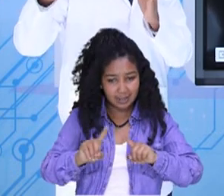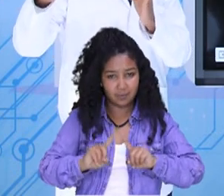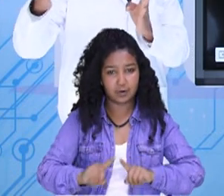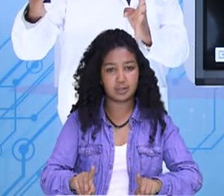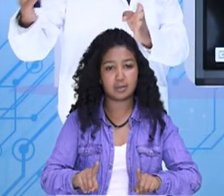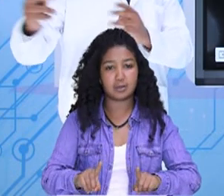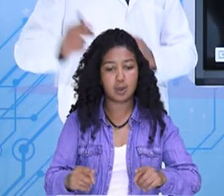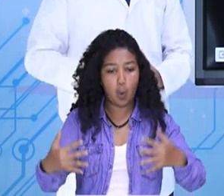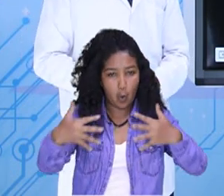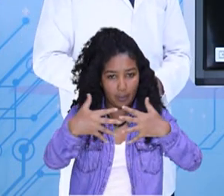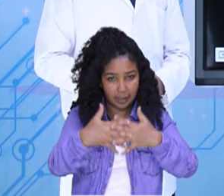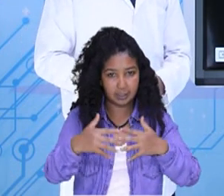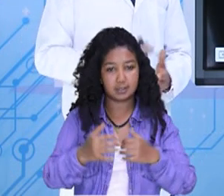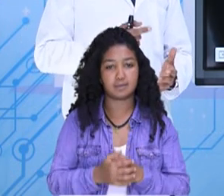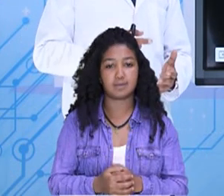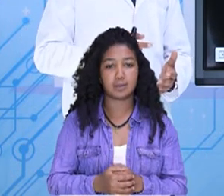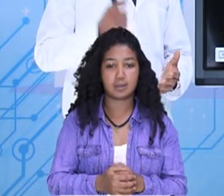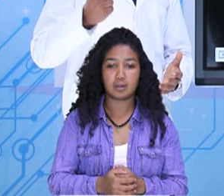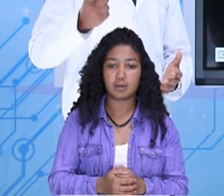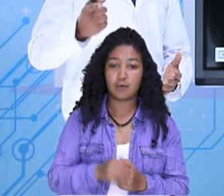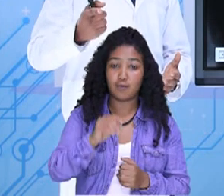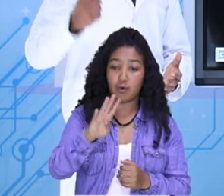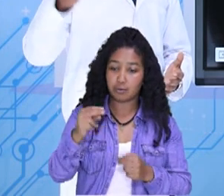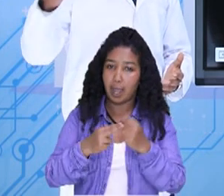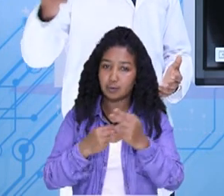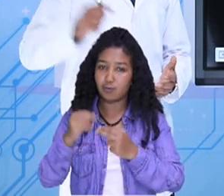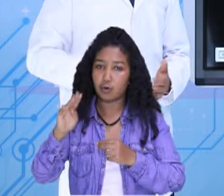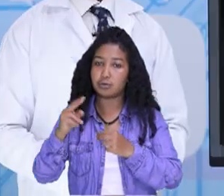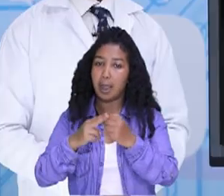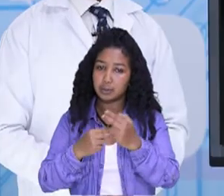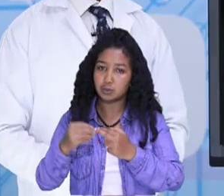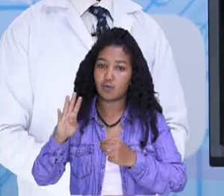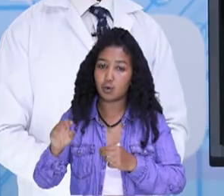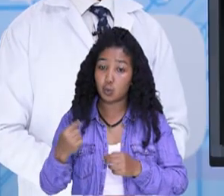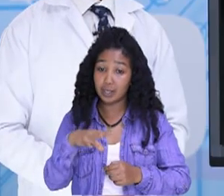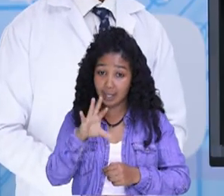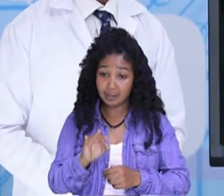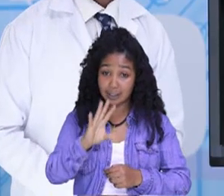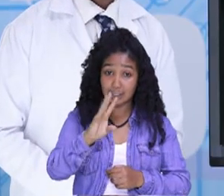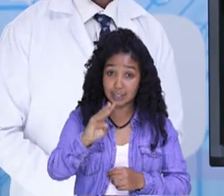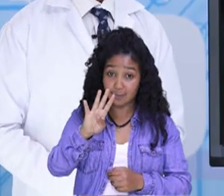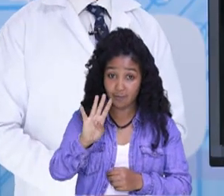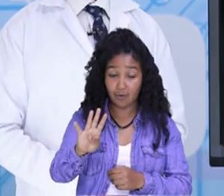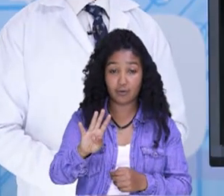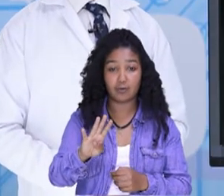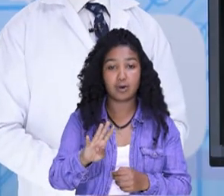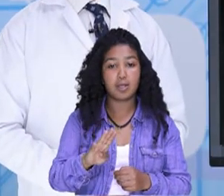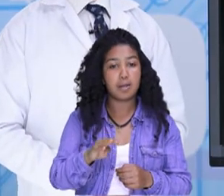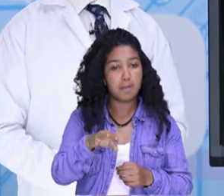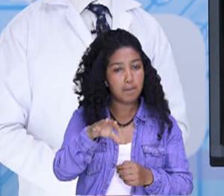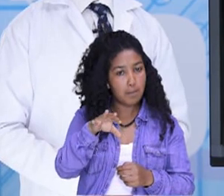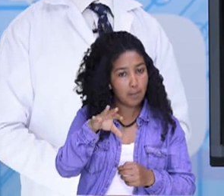different combinations, 4 times 4 times 4, will get 64